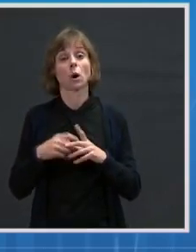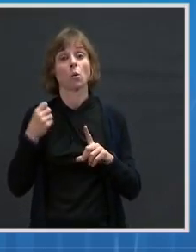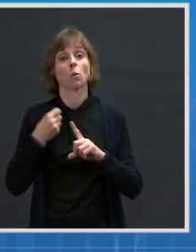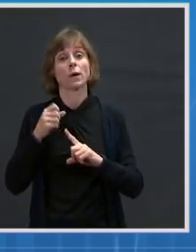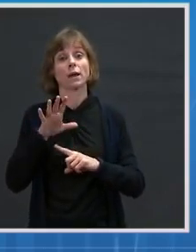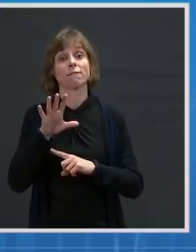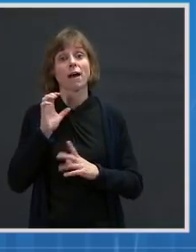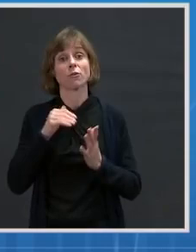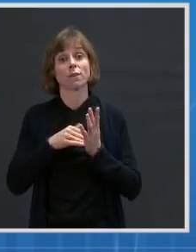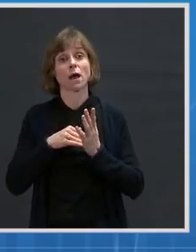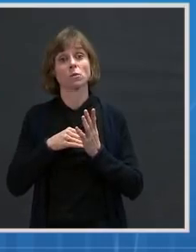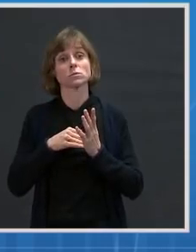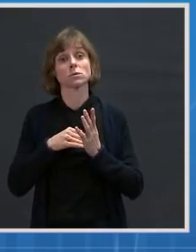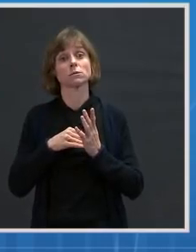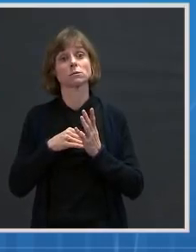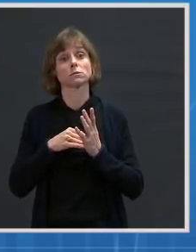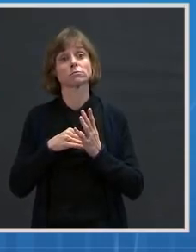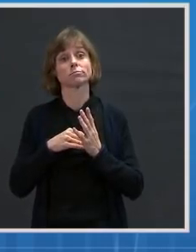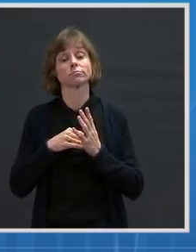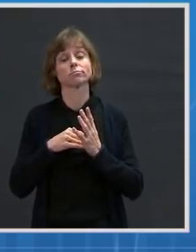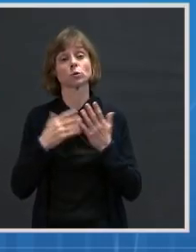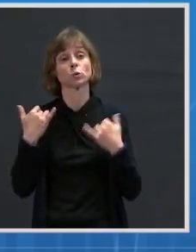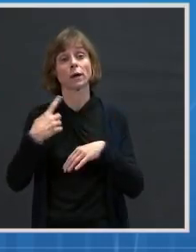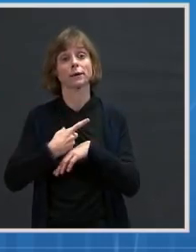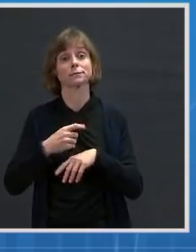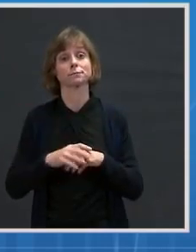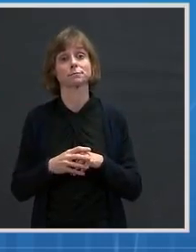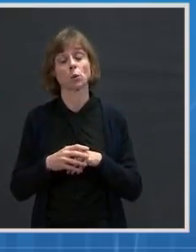mark today, or I guess late last night.